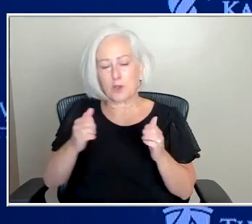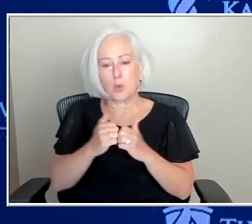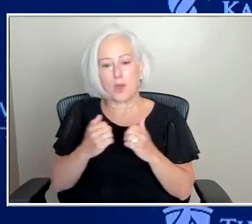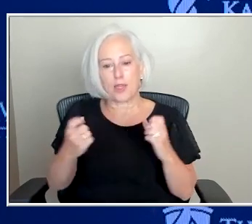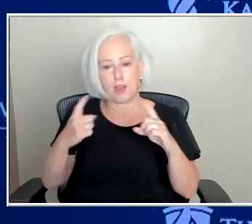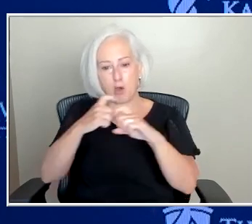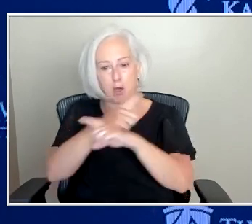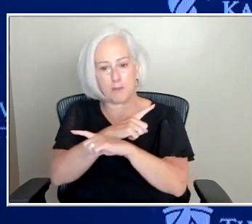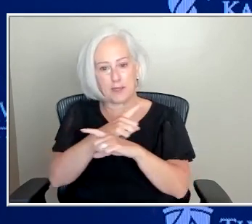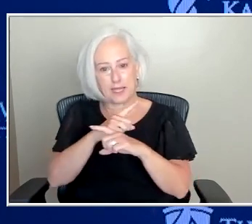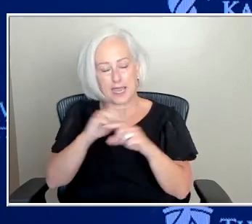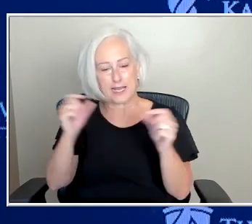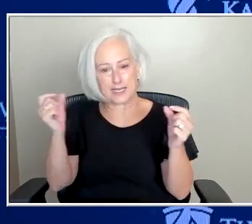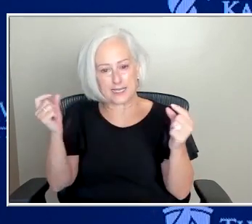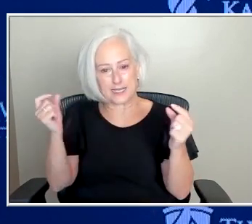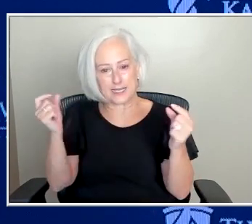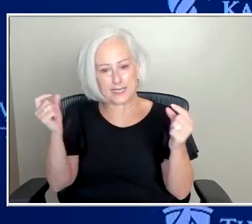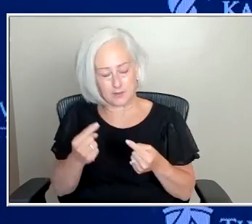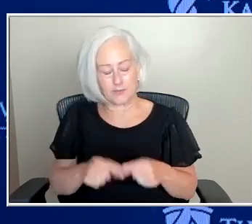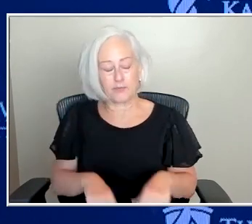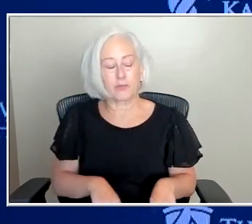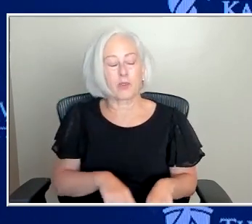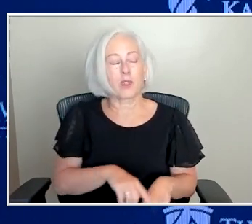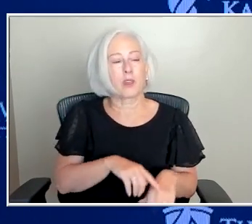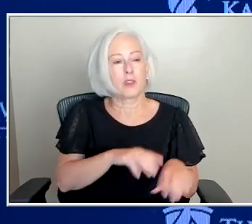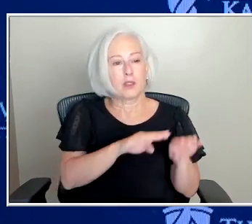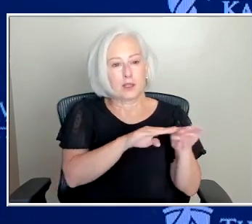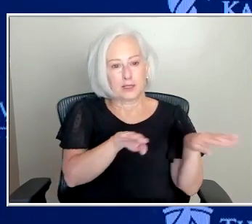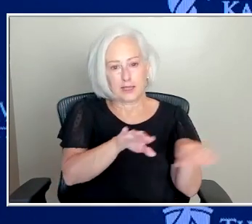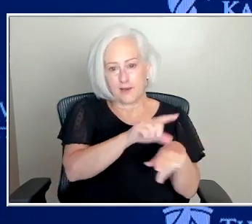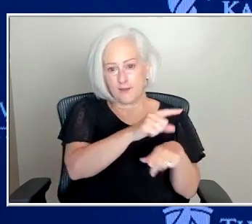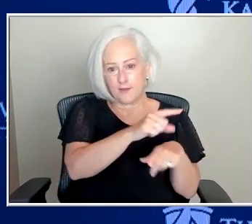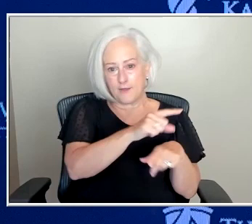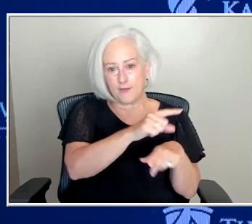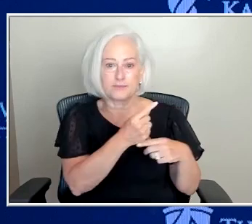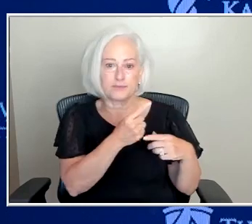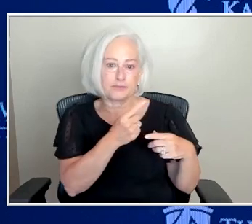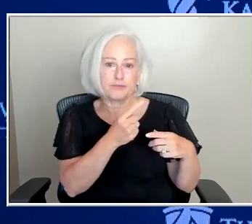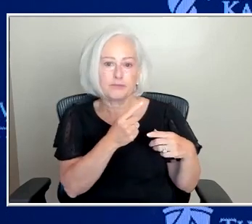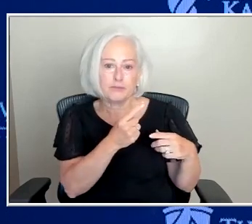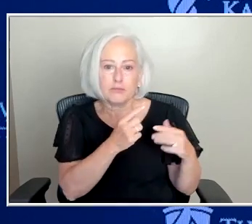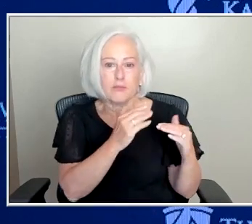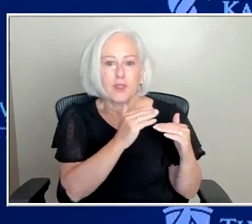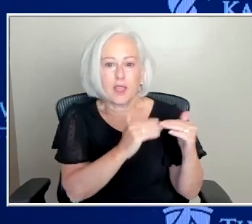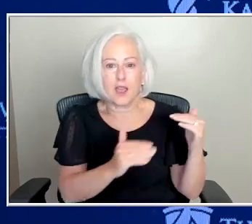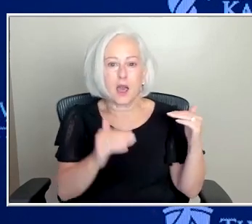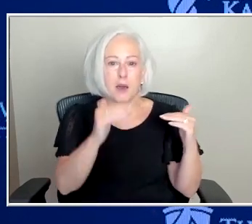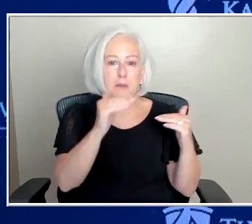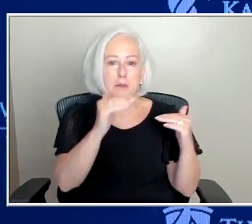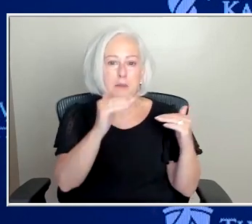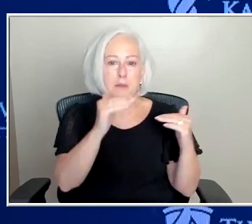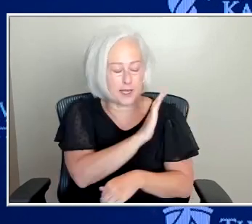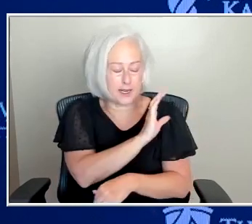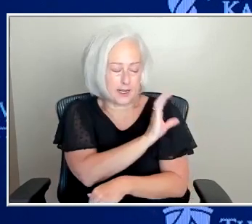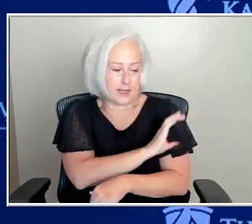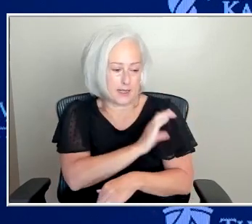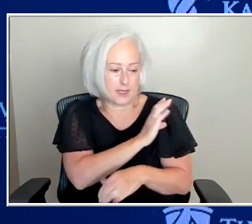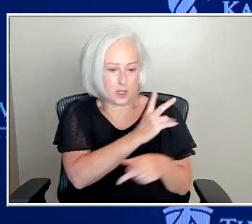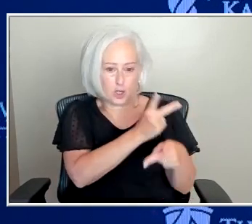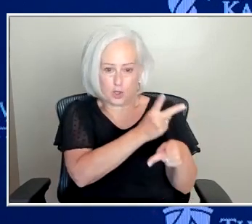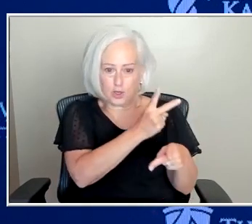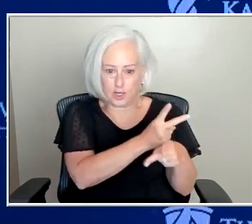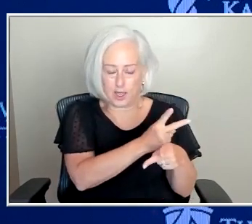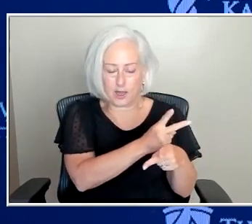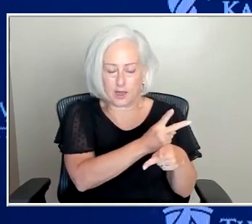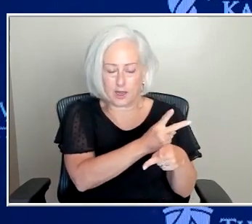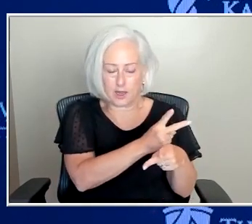1 centers, a lot of what they do is kind of above and beyond the clinical care. And so we have a lot of requirements for research.